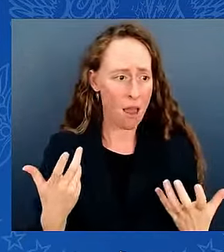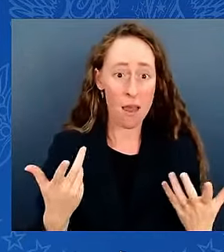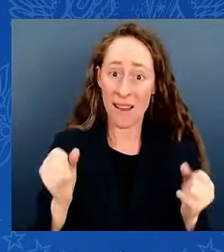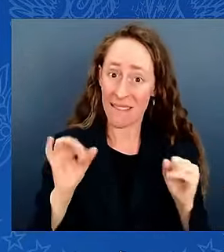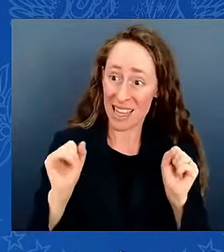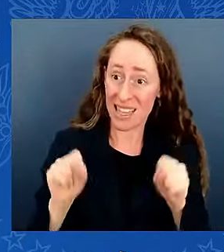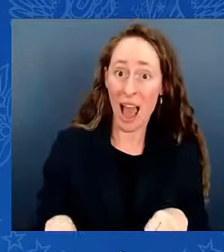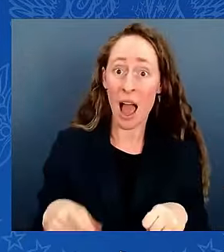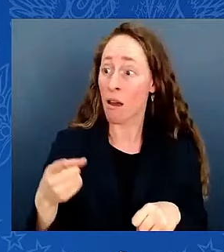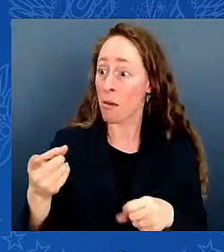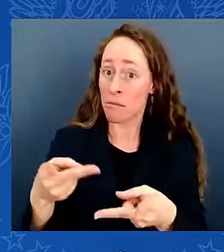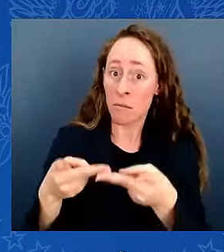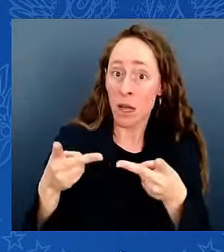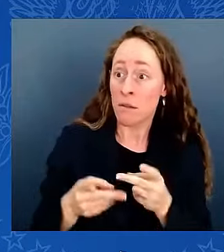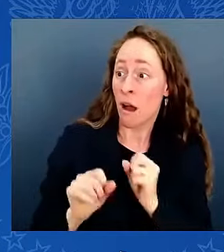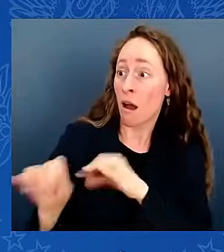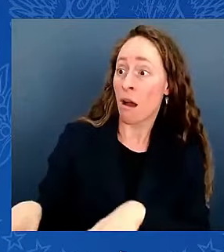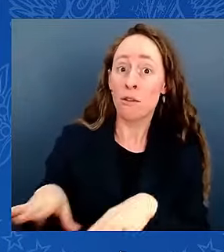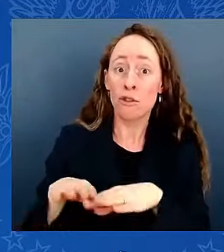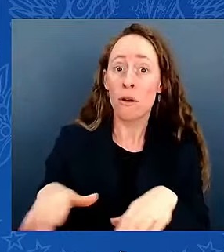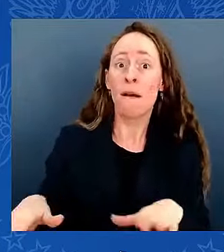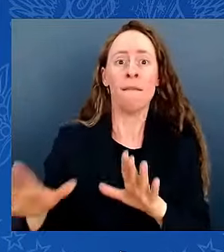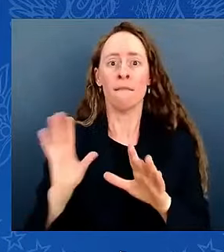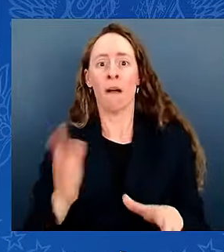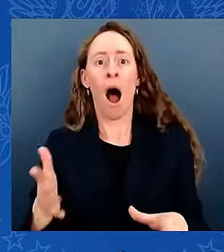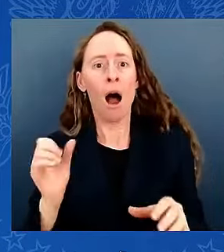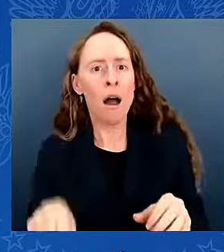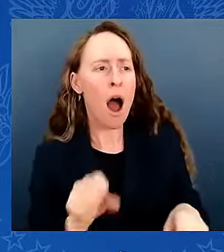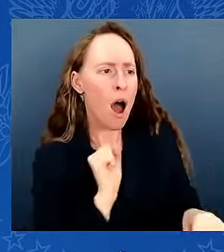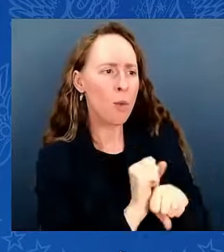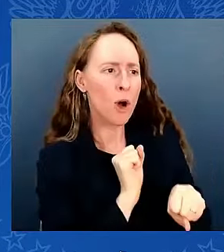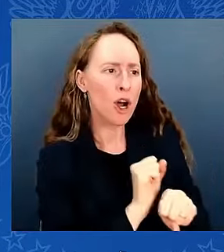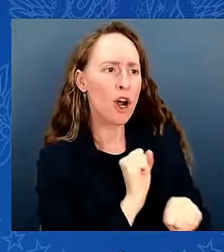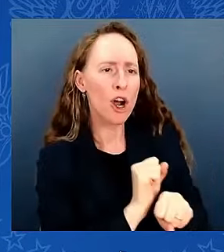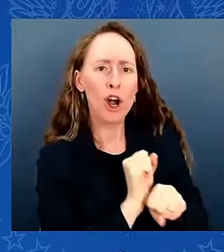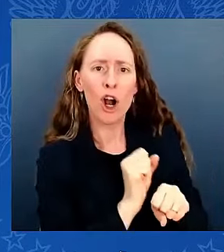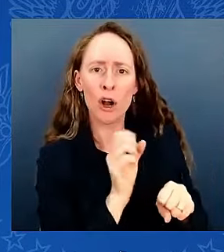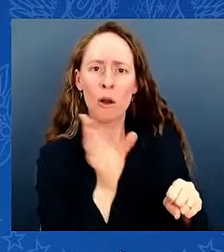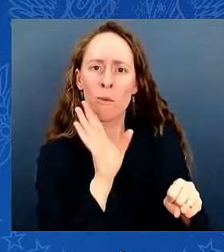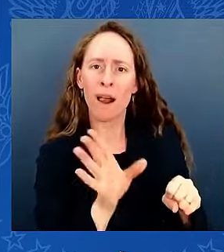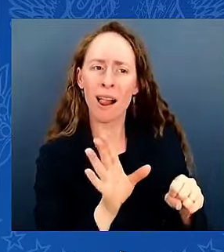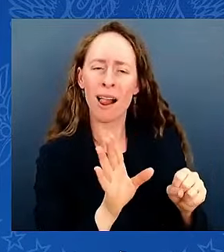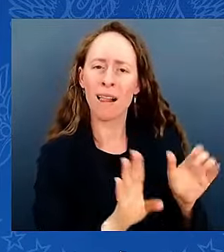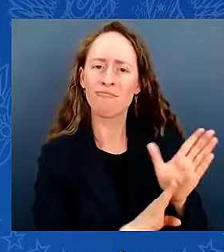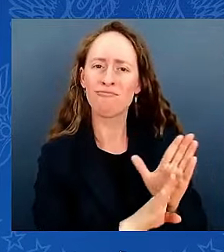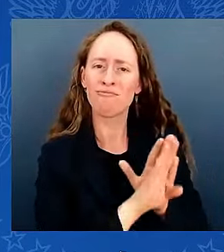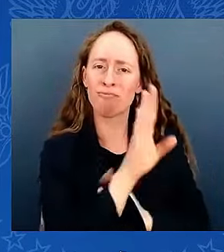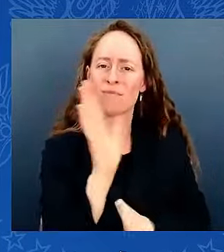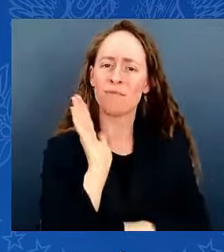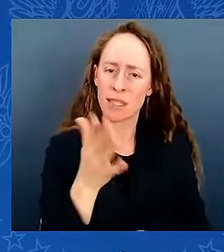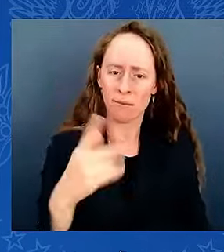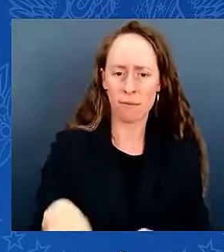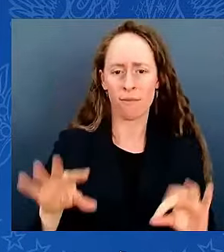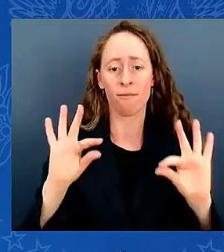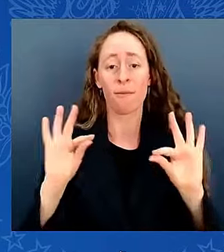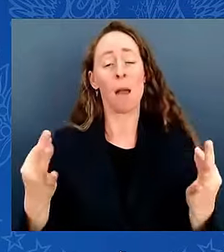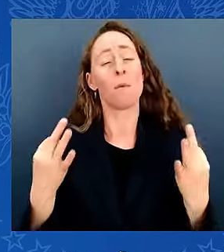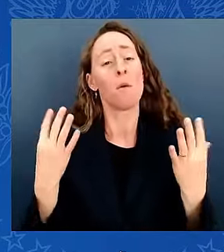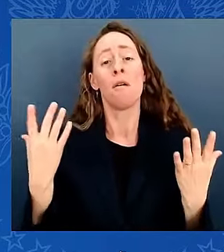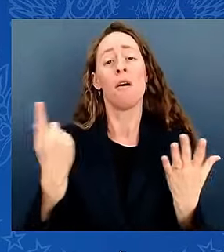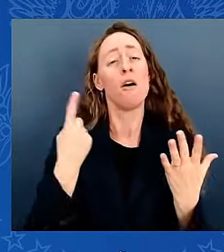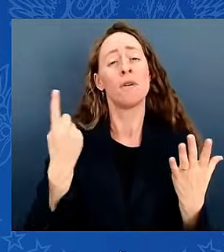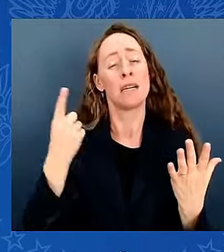do you say, Mr. President? People just want a little breathing room. That's what he's led us to focus on. That's what budgets are